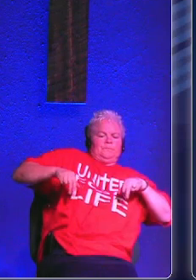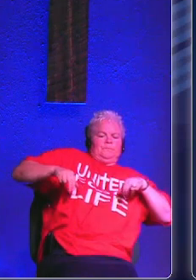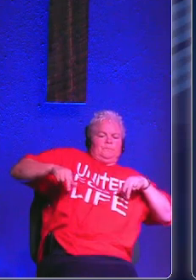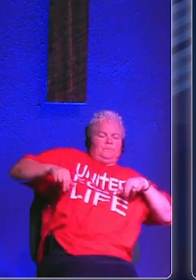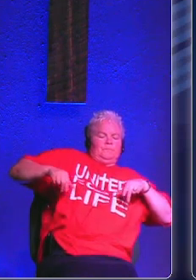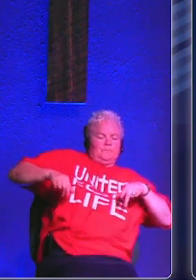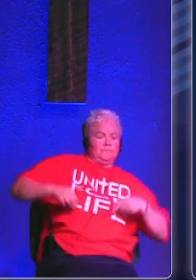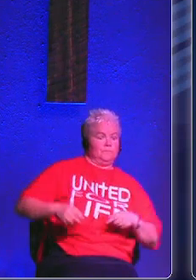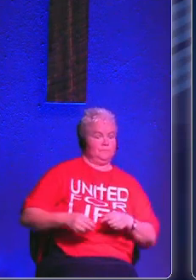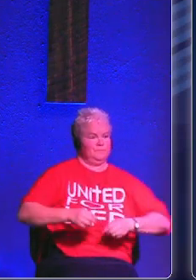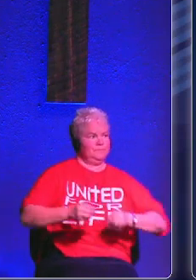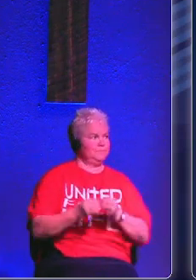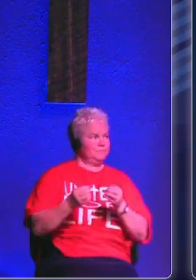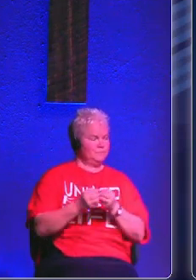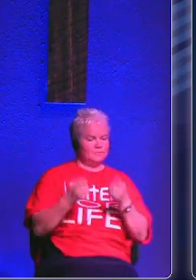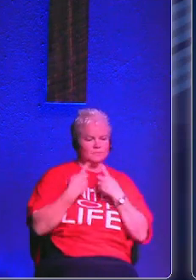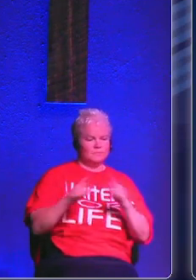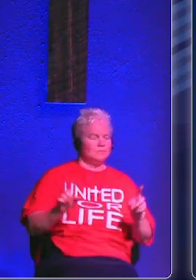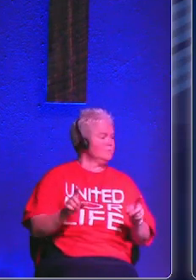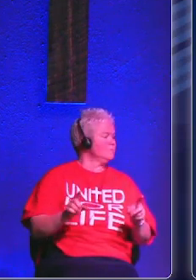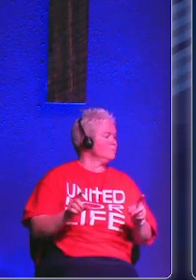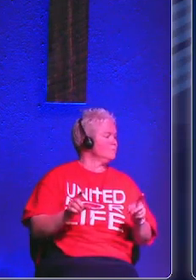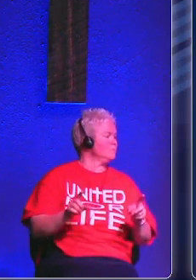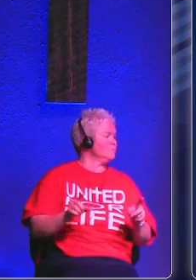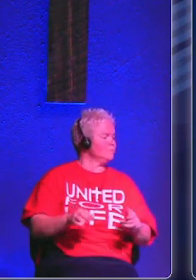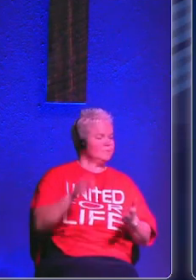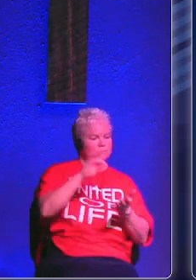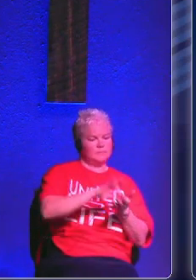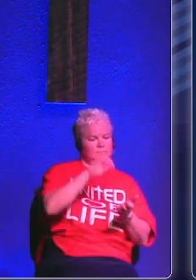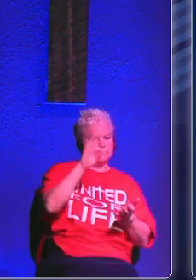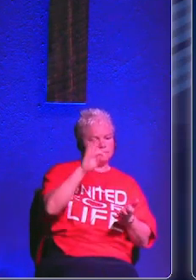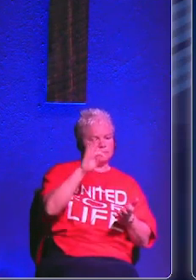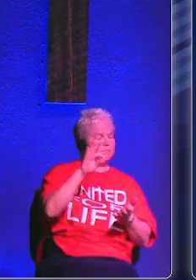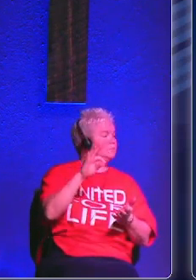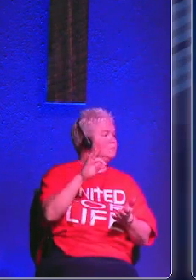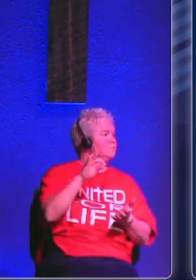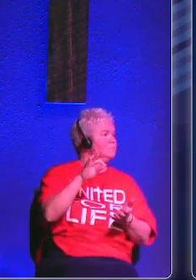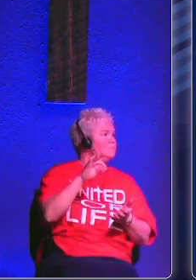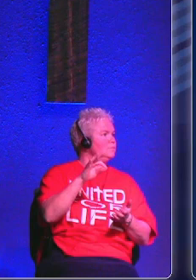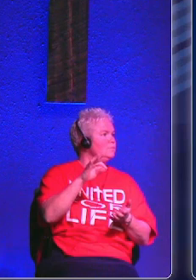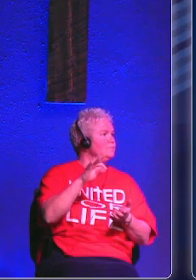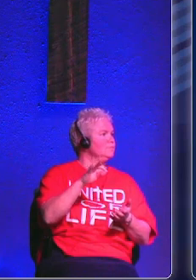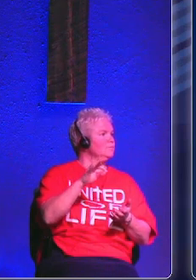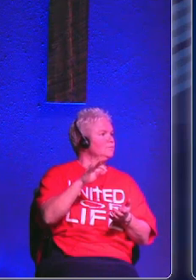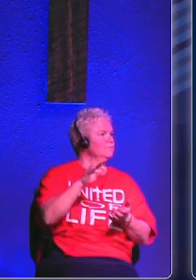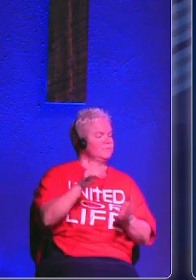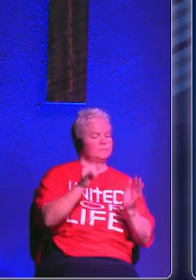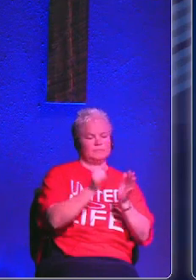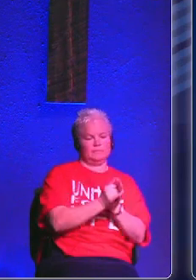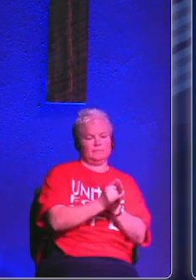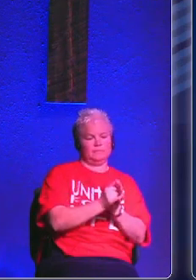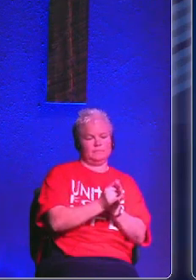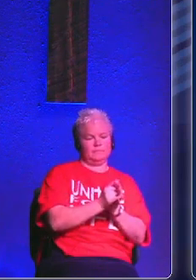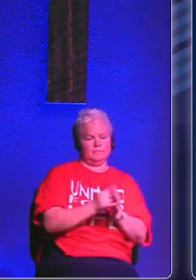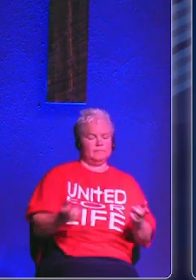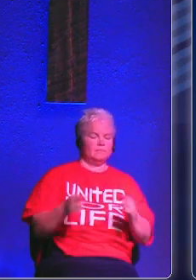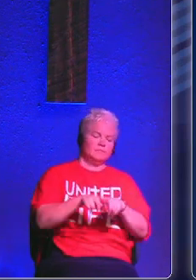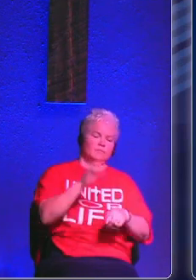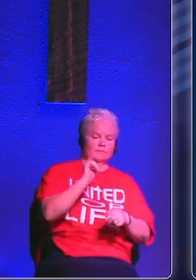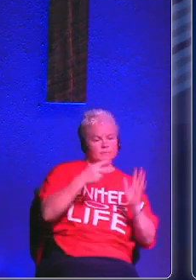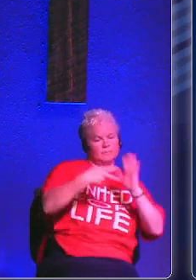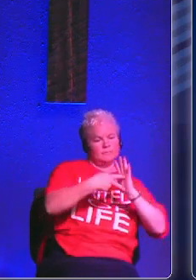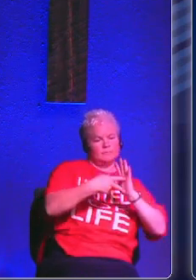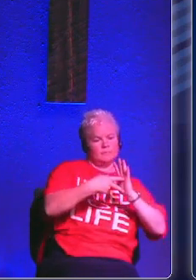Aren't you glad we're so different? Oh, yeah, when we find out the actual consequence, we're like, well, that's not actually what I